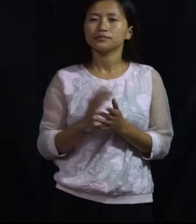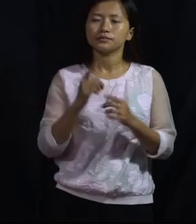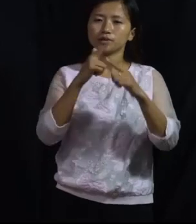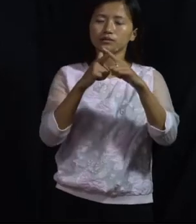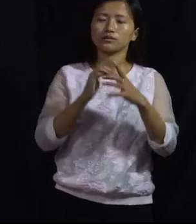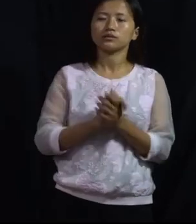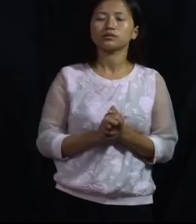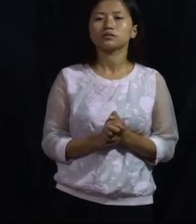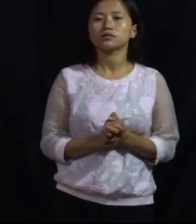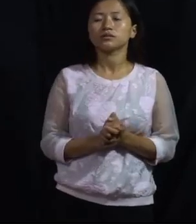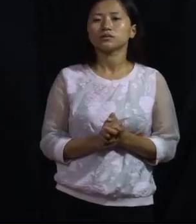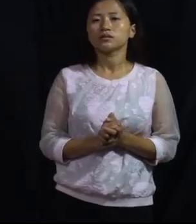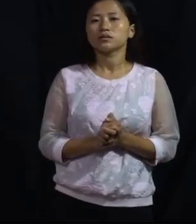X.